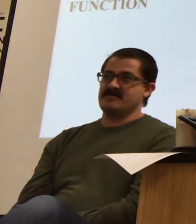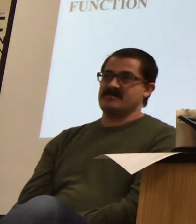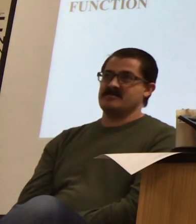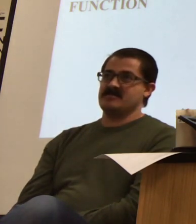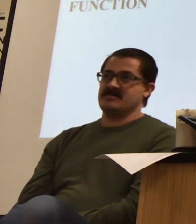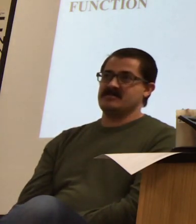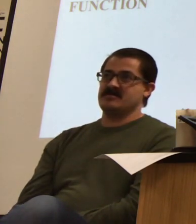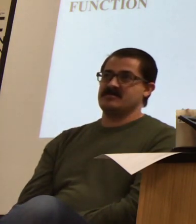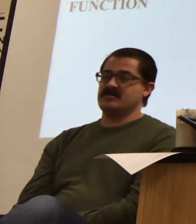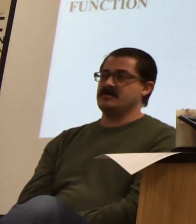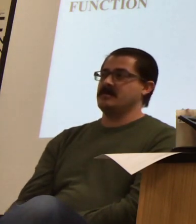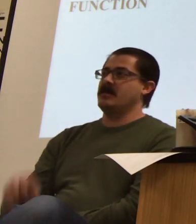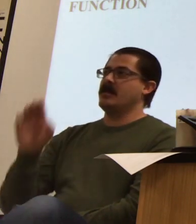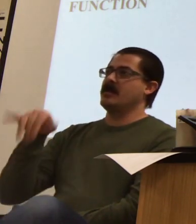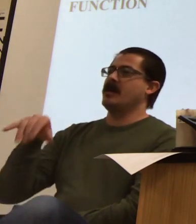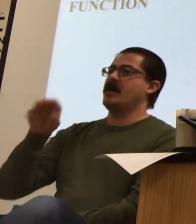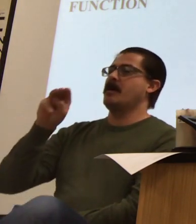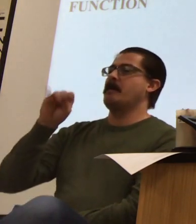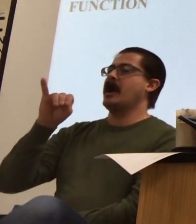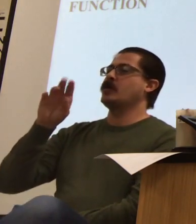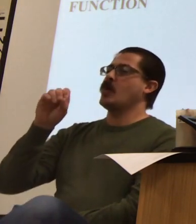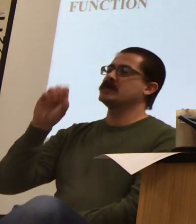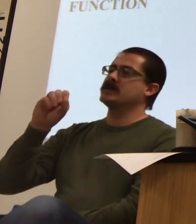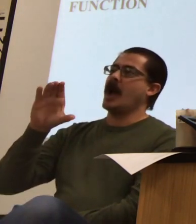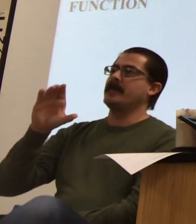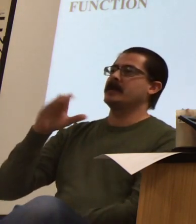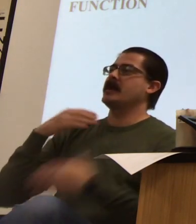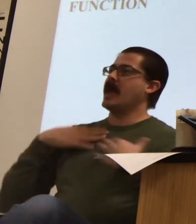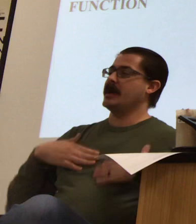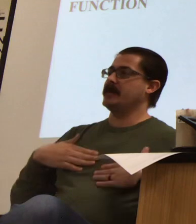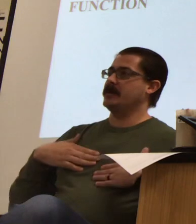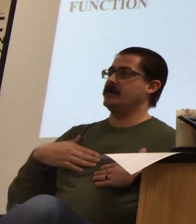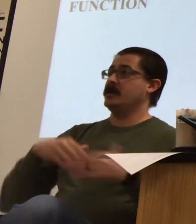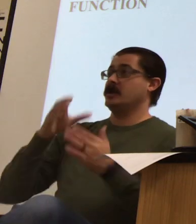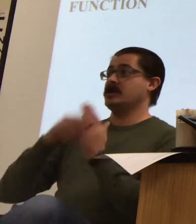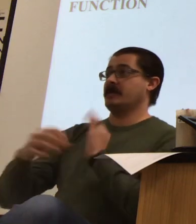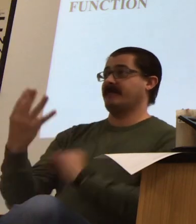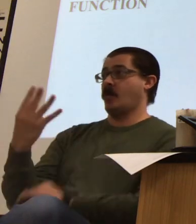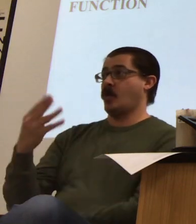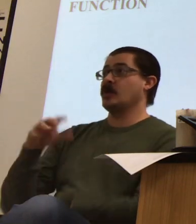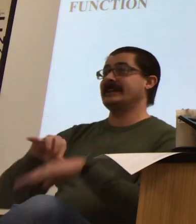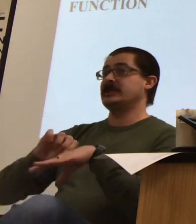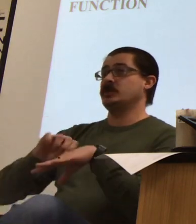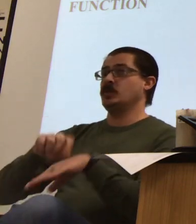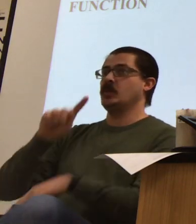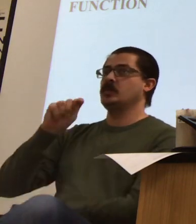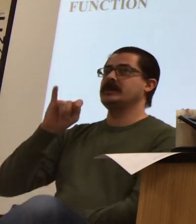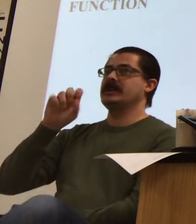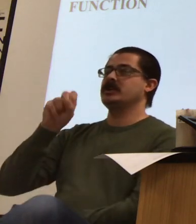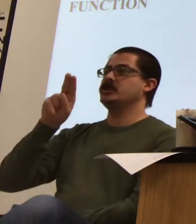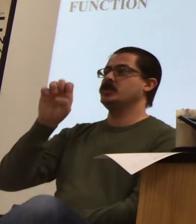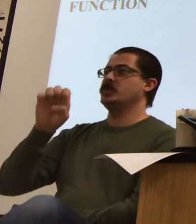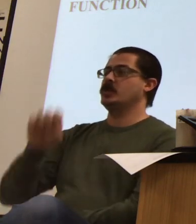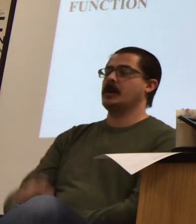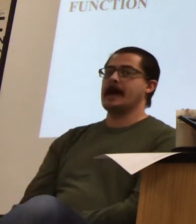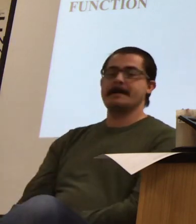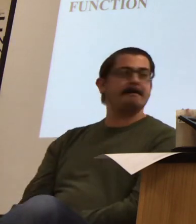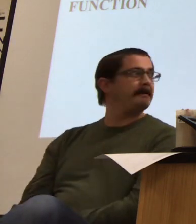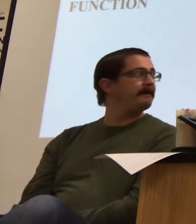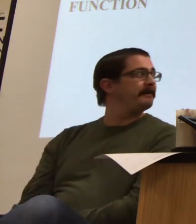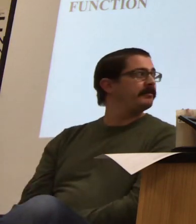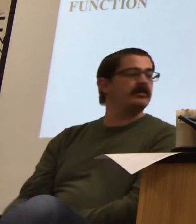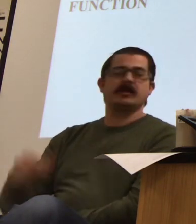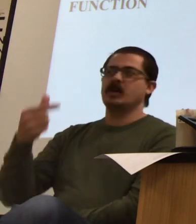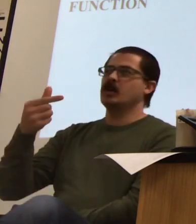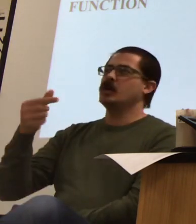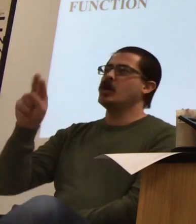So, you know, microscopic anatomy, tissues, chapter 4, okay? So gross anatomy, that term means